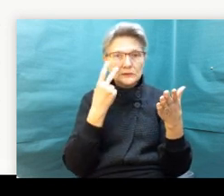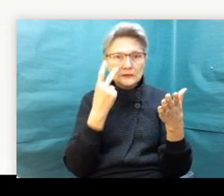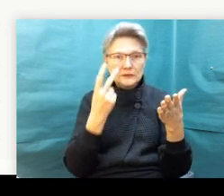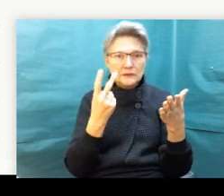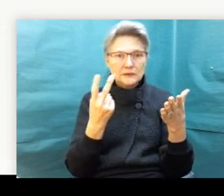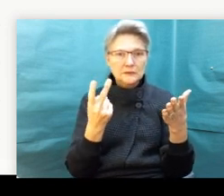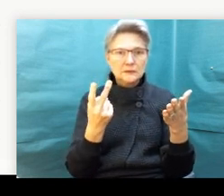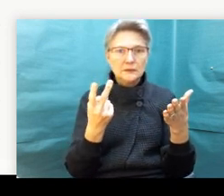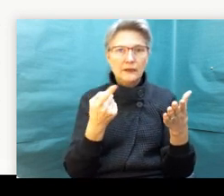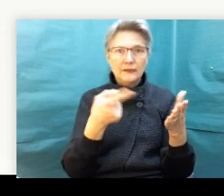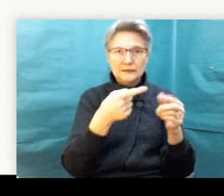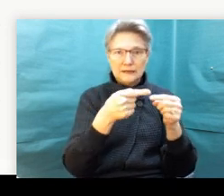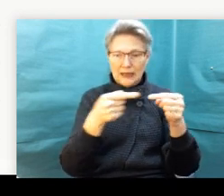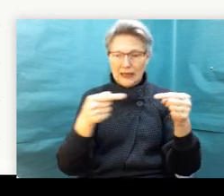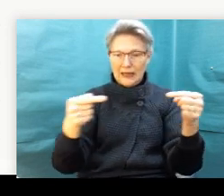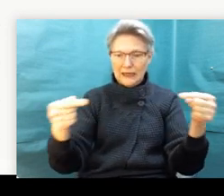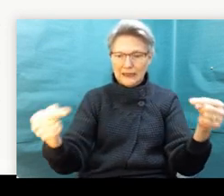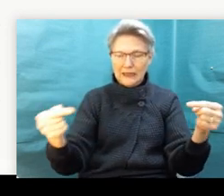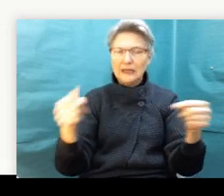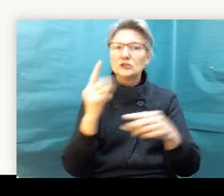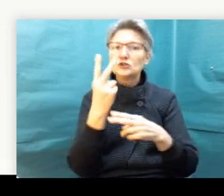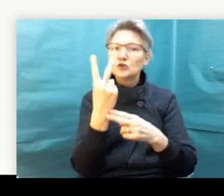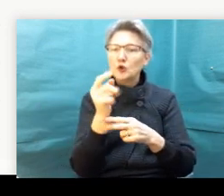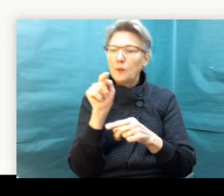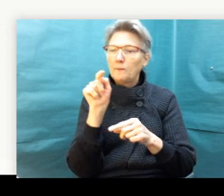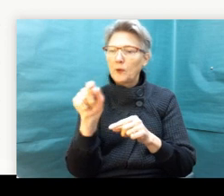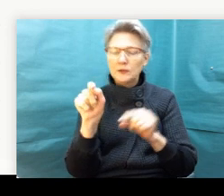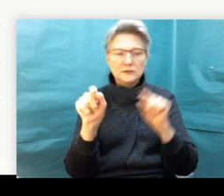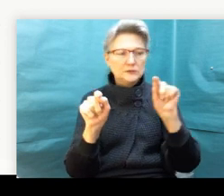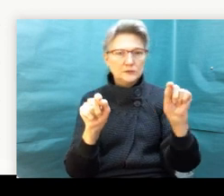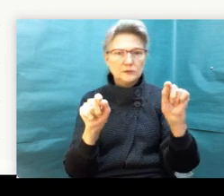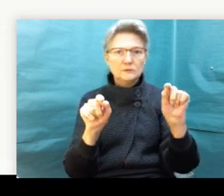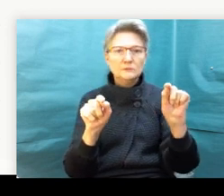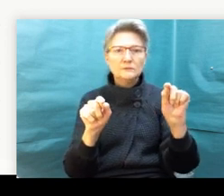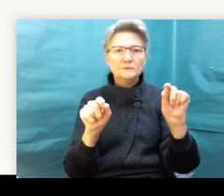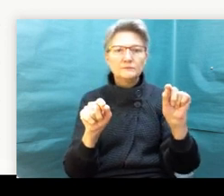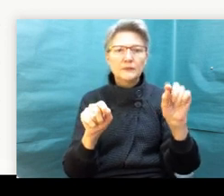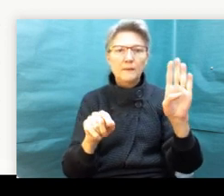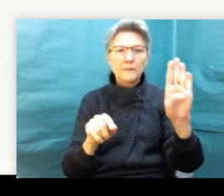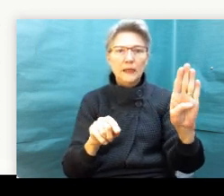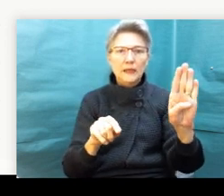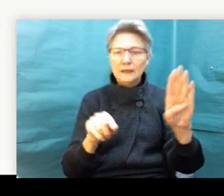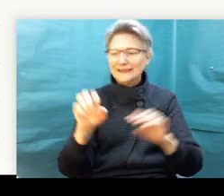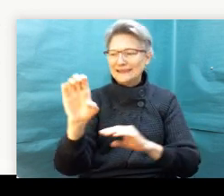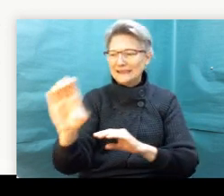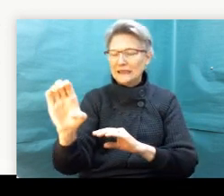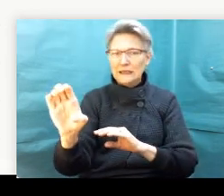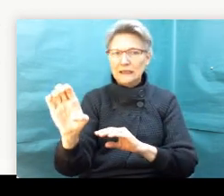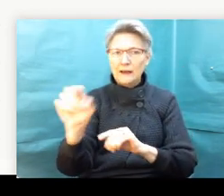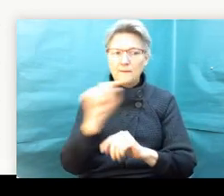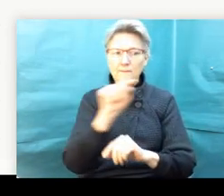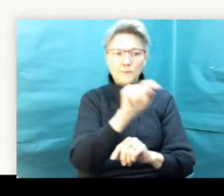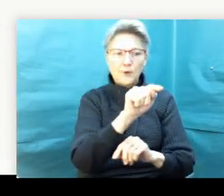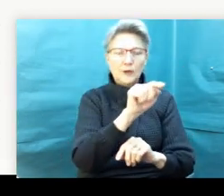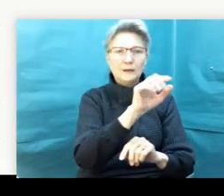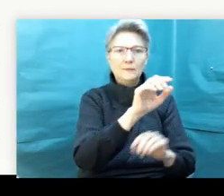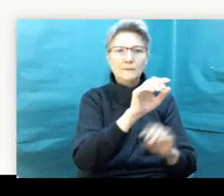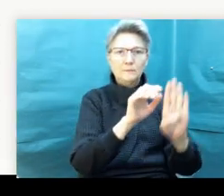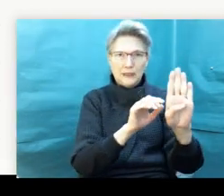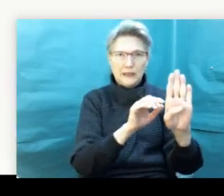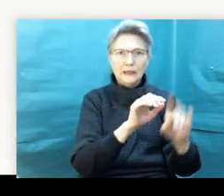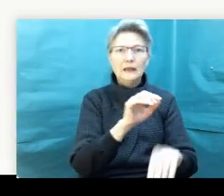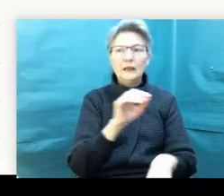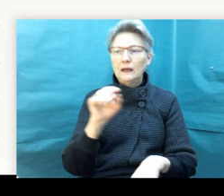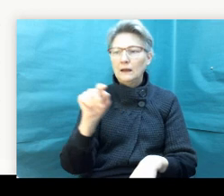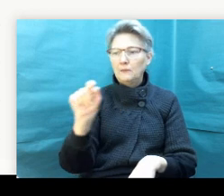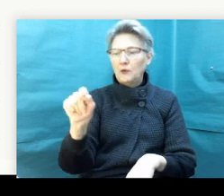here, this line has 2 points on it called B and C, okay? So if I read this, I read it line